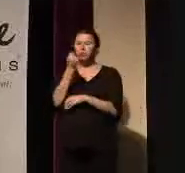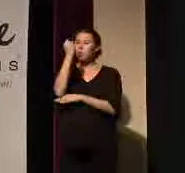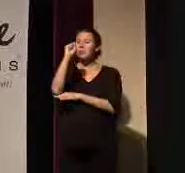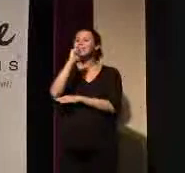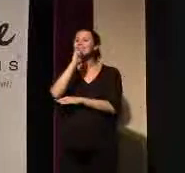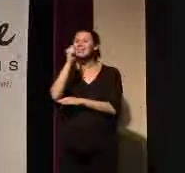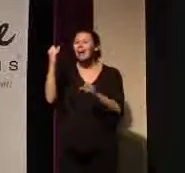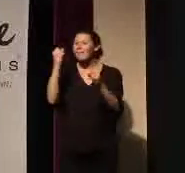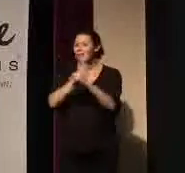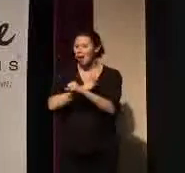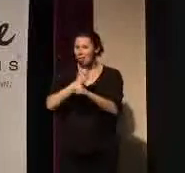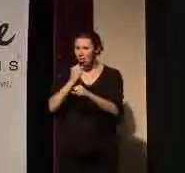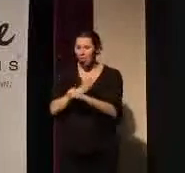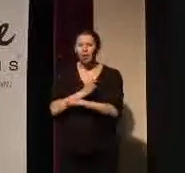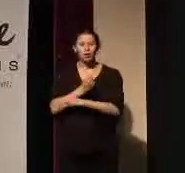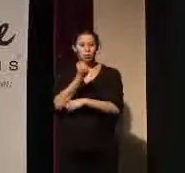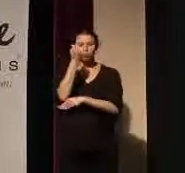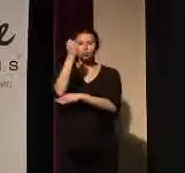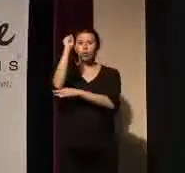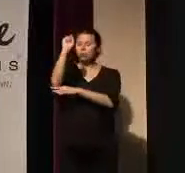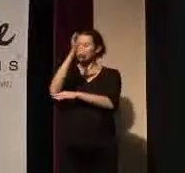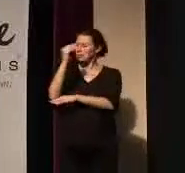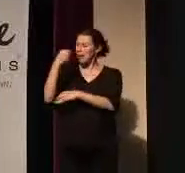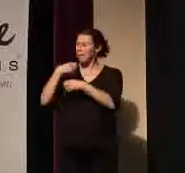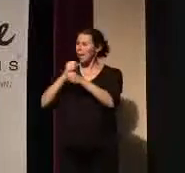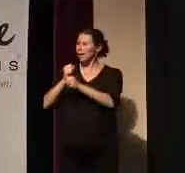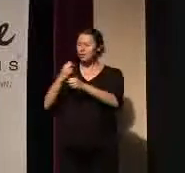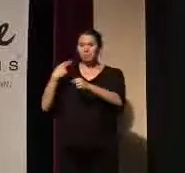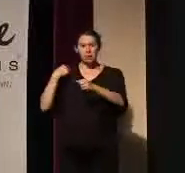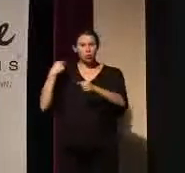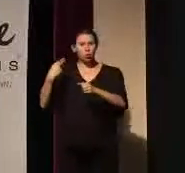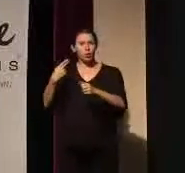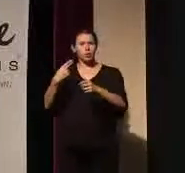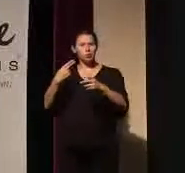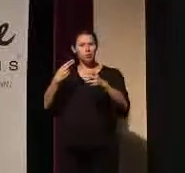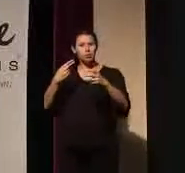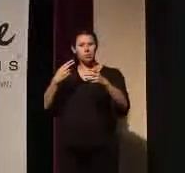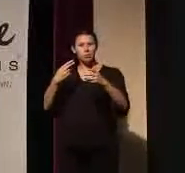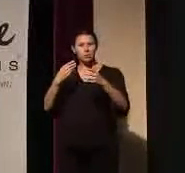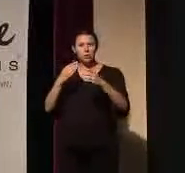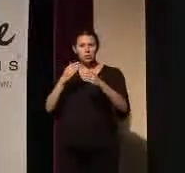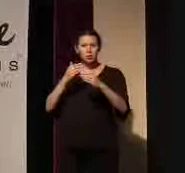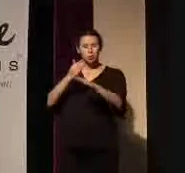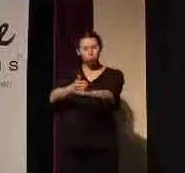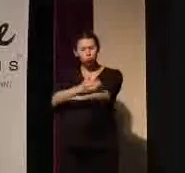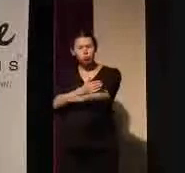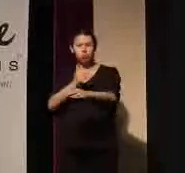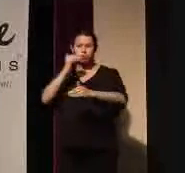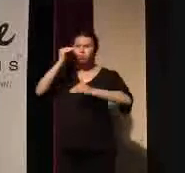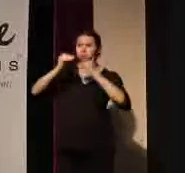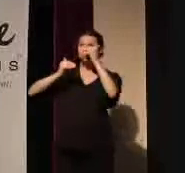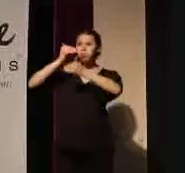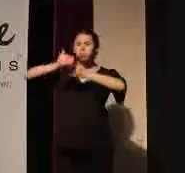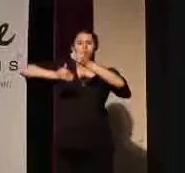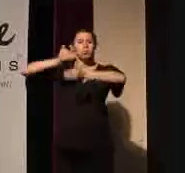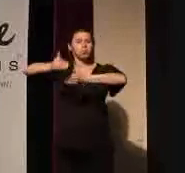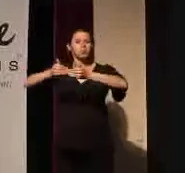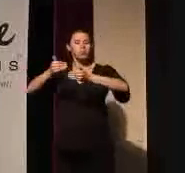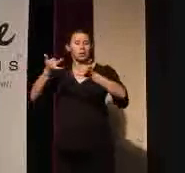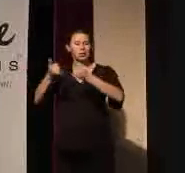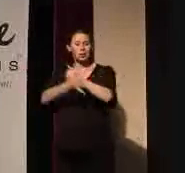awareness, making historic, in my opinion, historic gains in this country. But I want to talk to you from the point of view of the